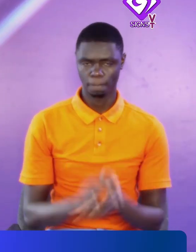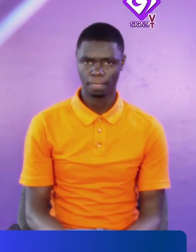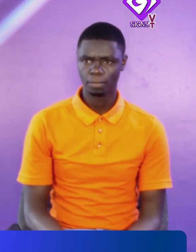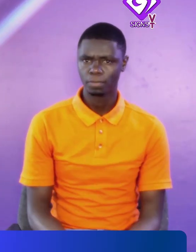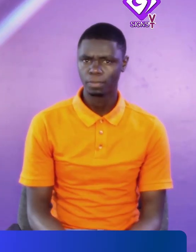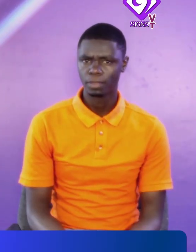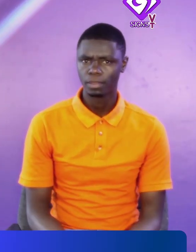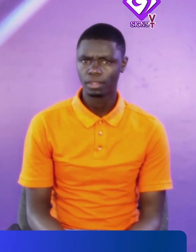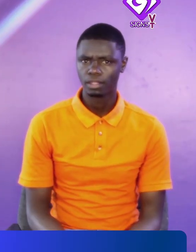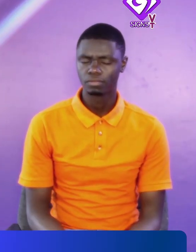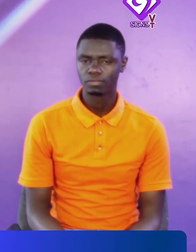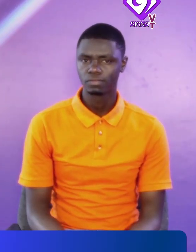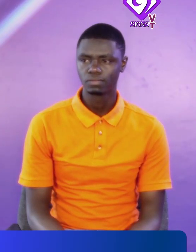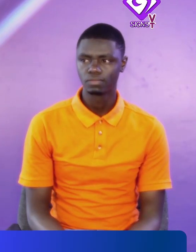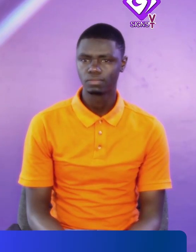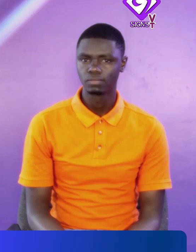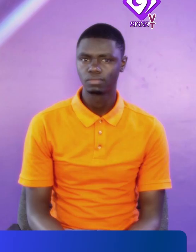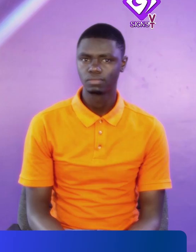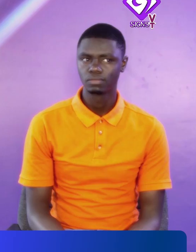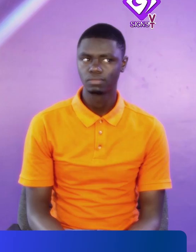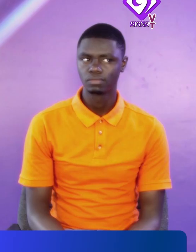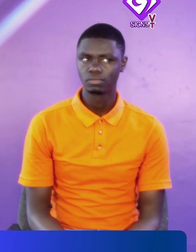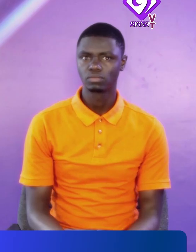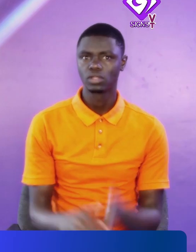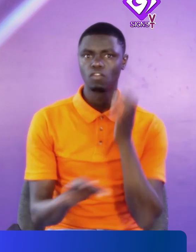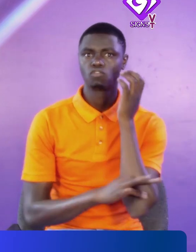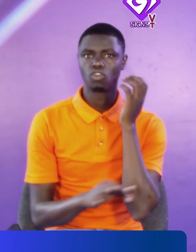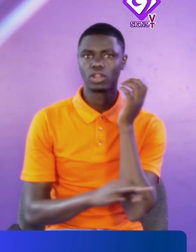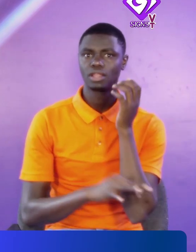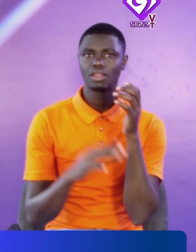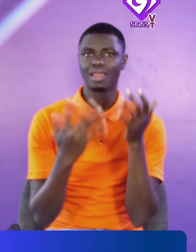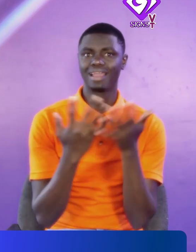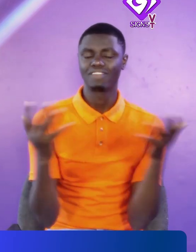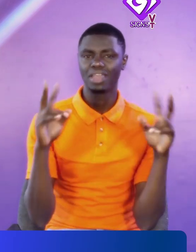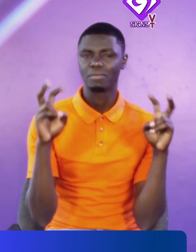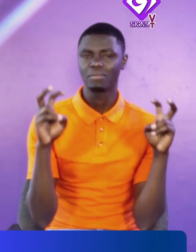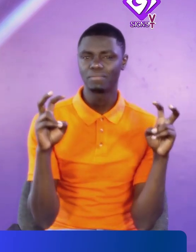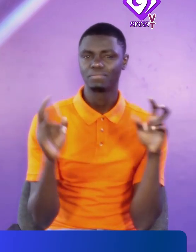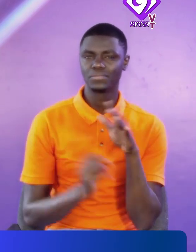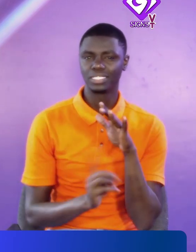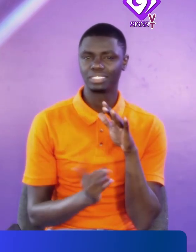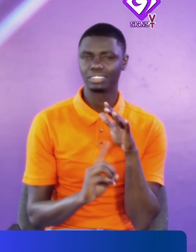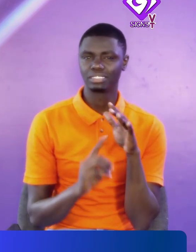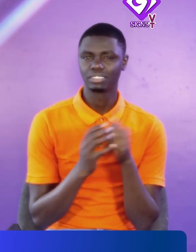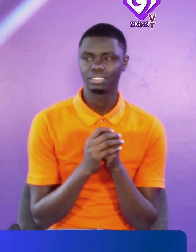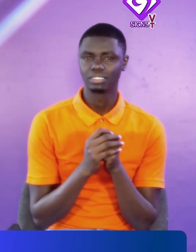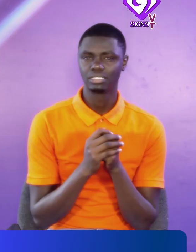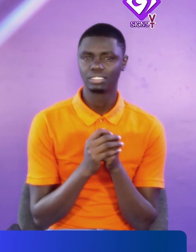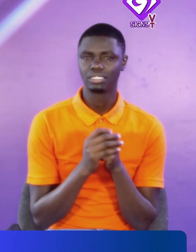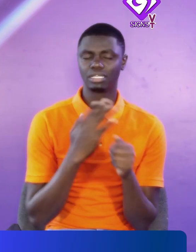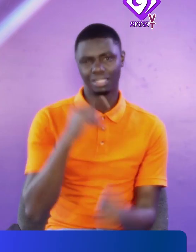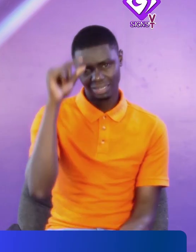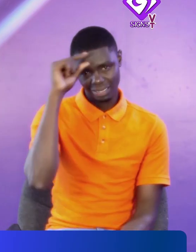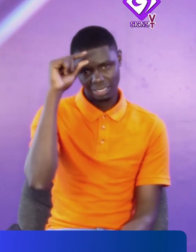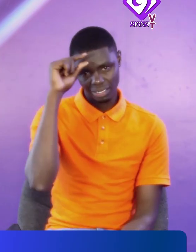neighboring country, I want to assure you that the Foreign Affairs Ministry is handling those issues, and everybody will be accounted for. It's the duty of